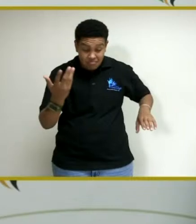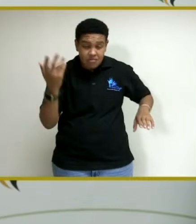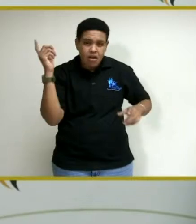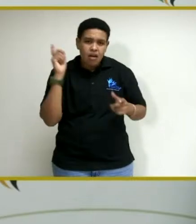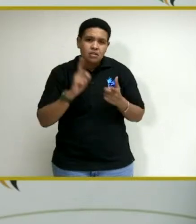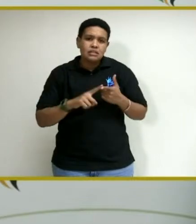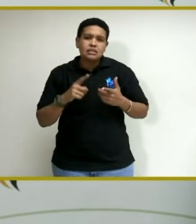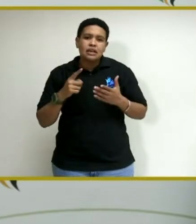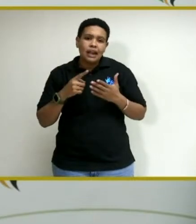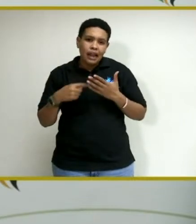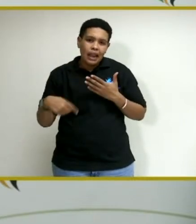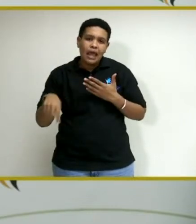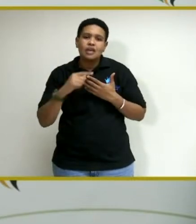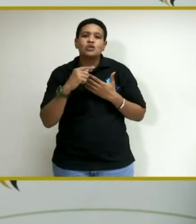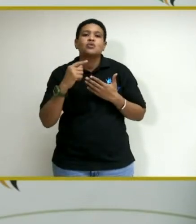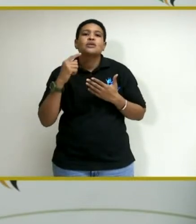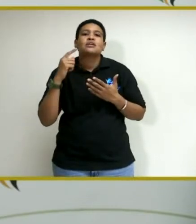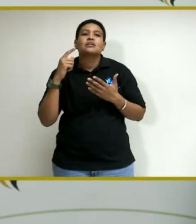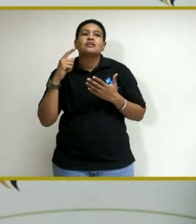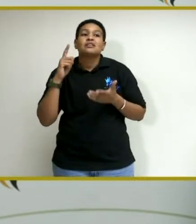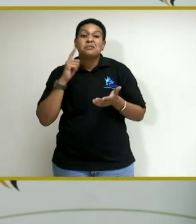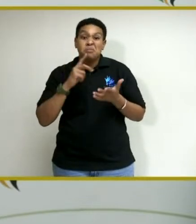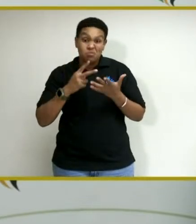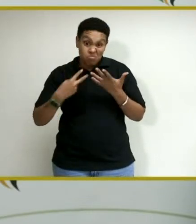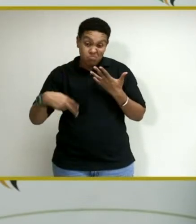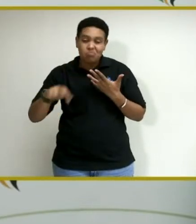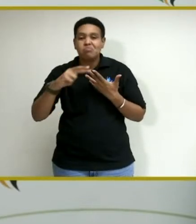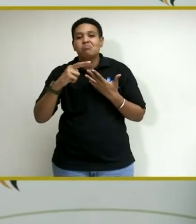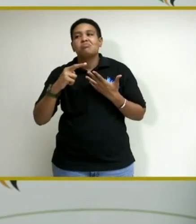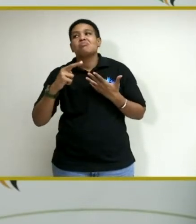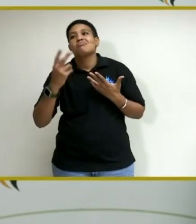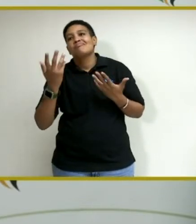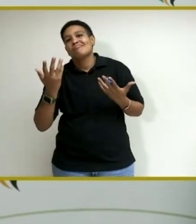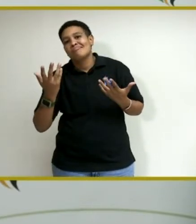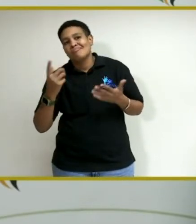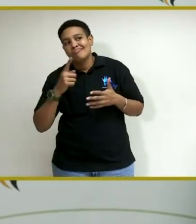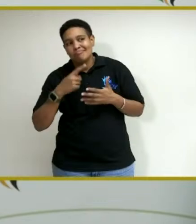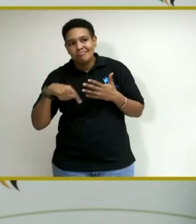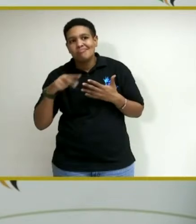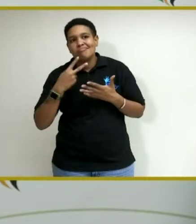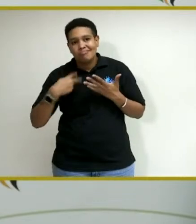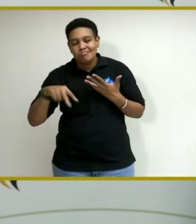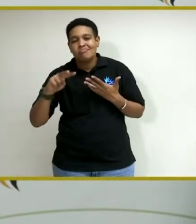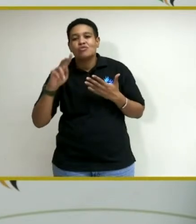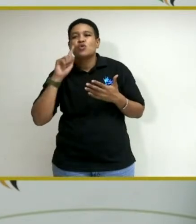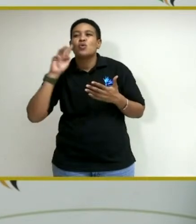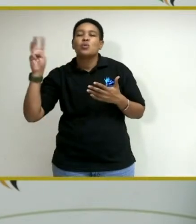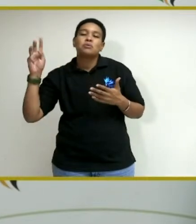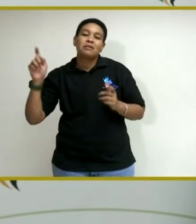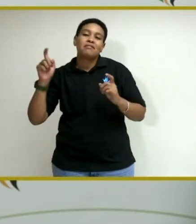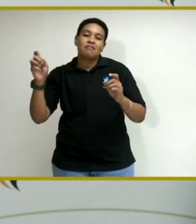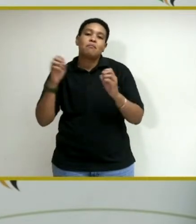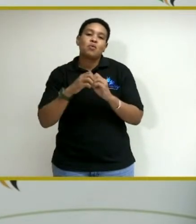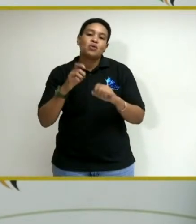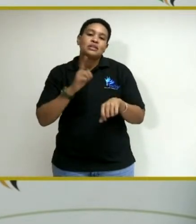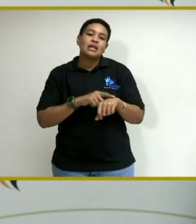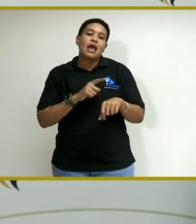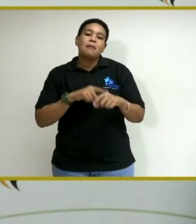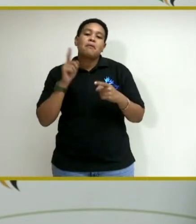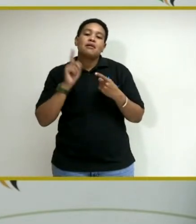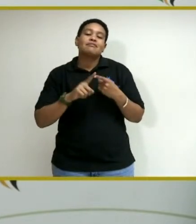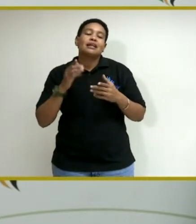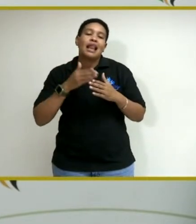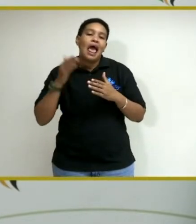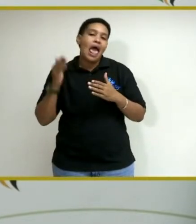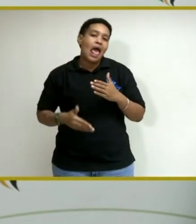until next week and the following week, actually. So Westmoreland, we have to give them some time until the end